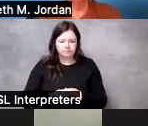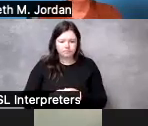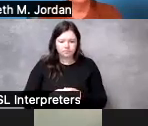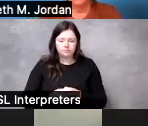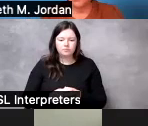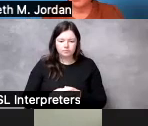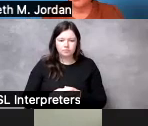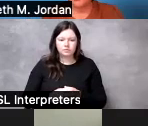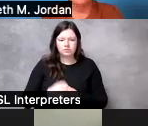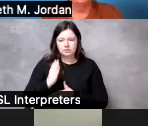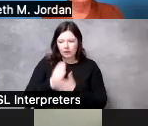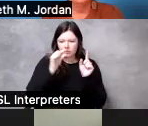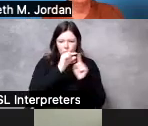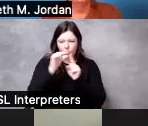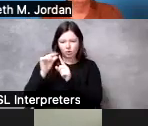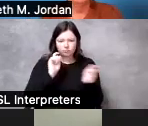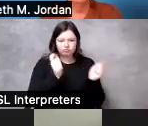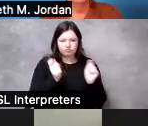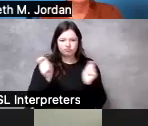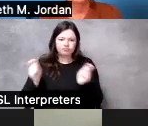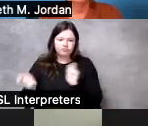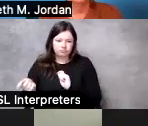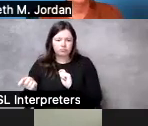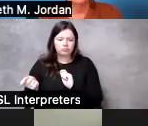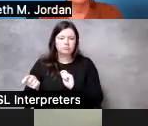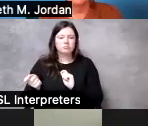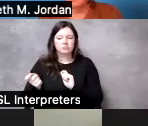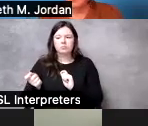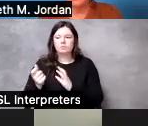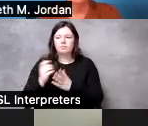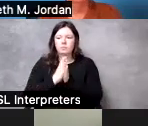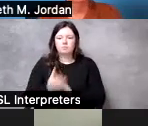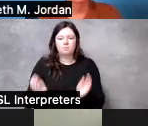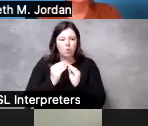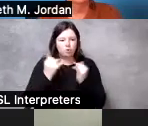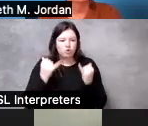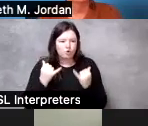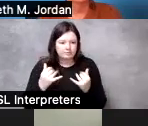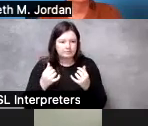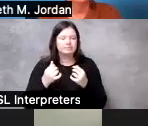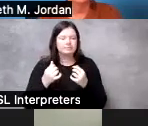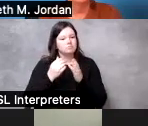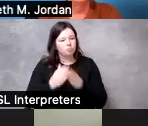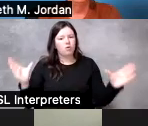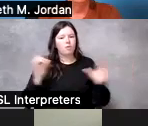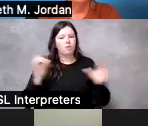some of the wording has been changed to bring it more current and expansive. However, the intent is the